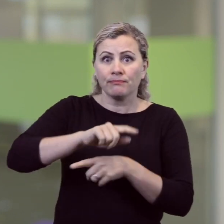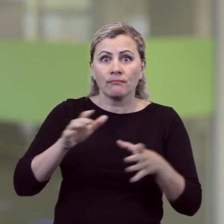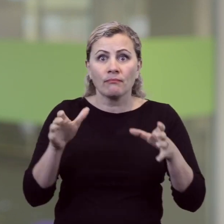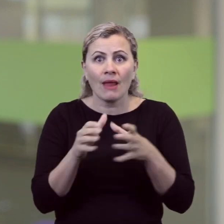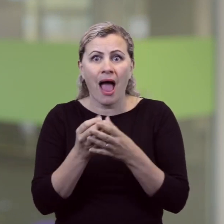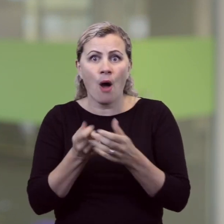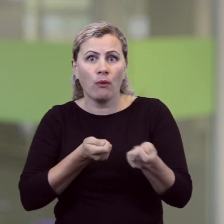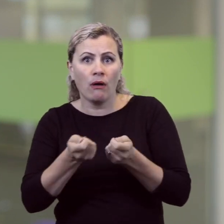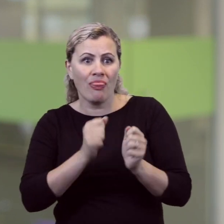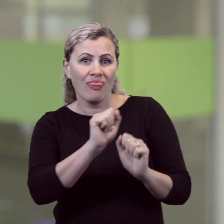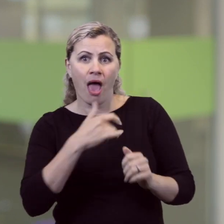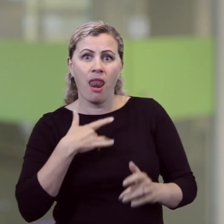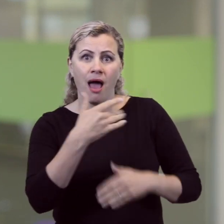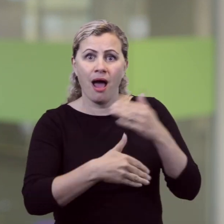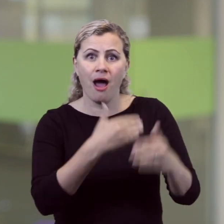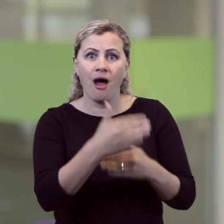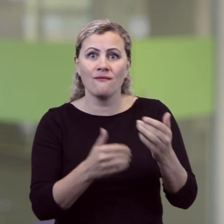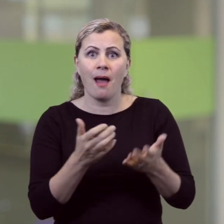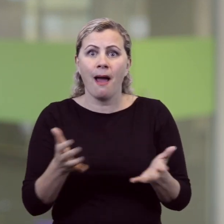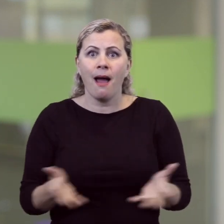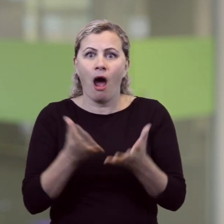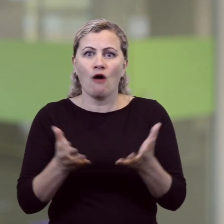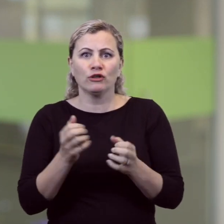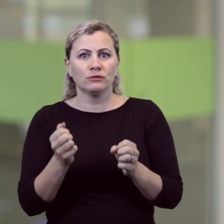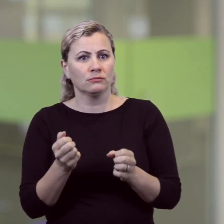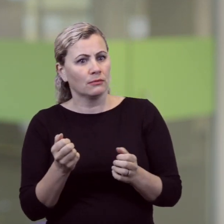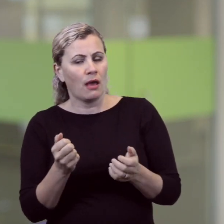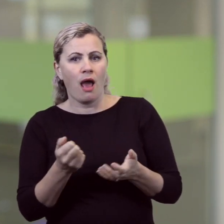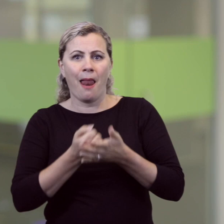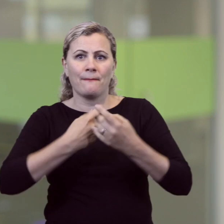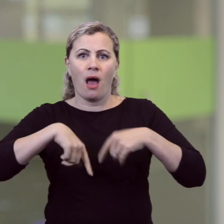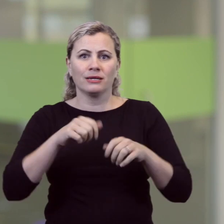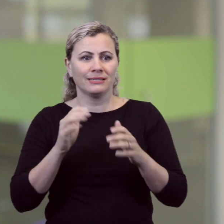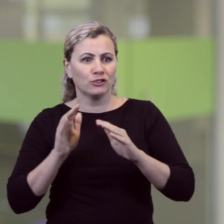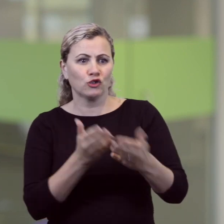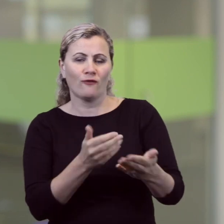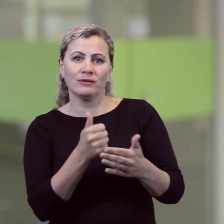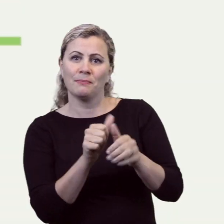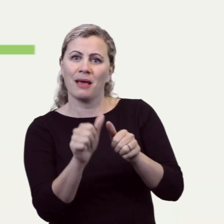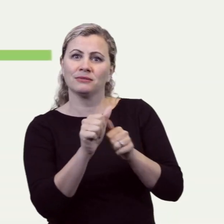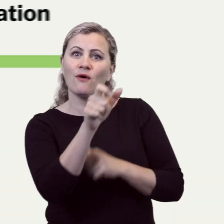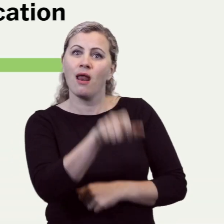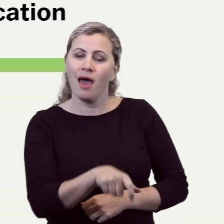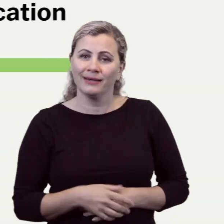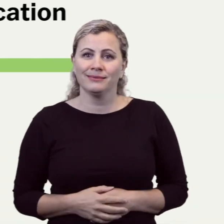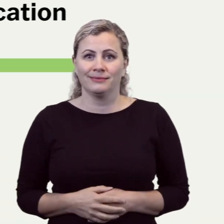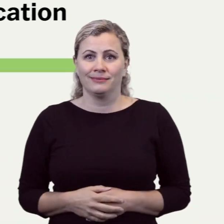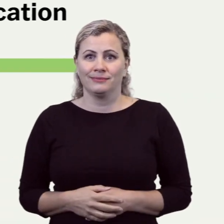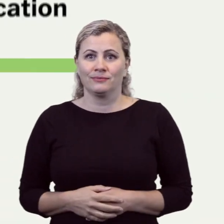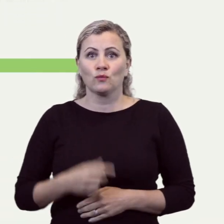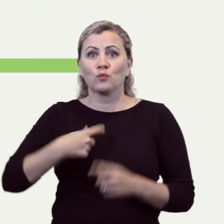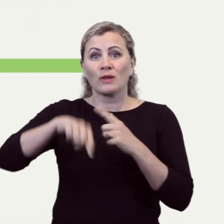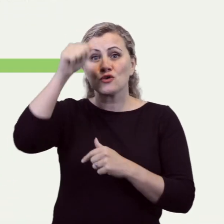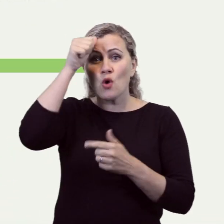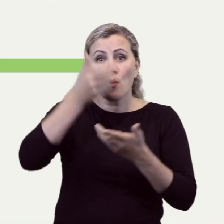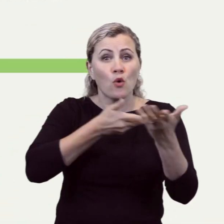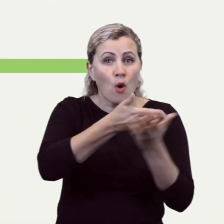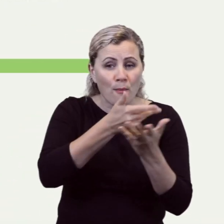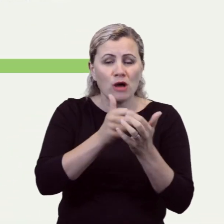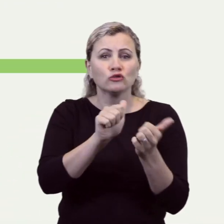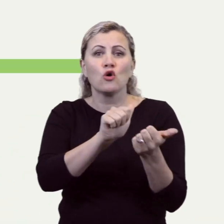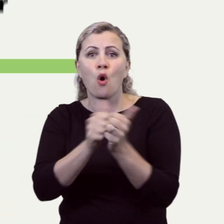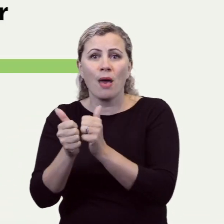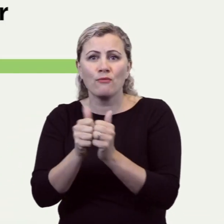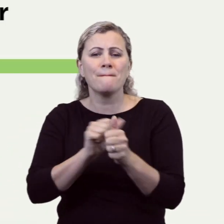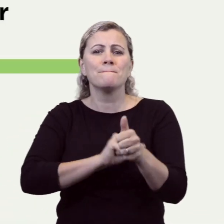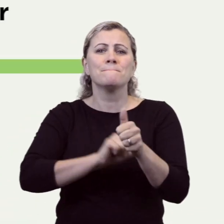feel that governs their quality of life, and this partnership helps us to provide a better service for our clients. We know that communication and collaboration